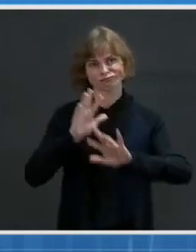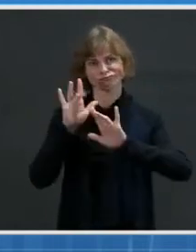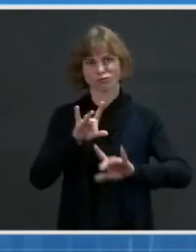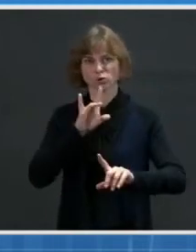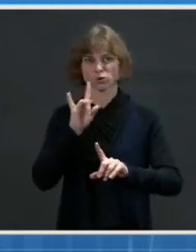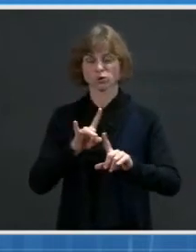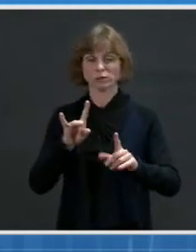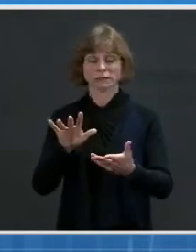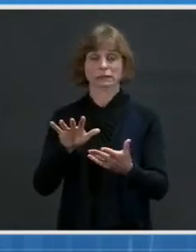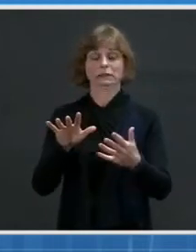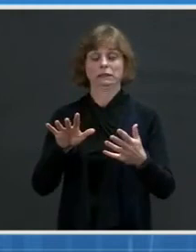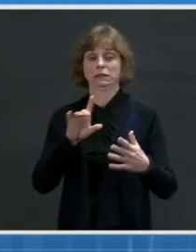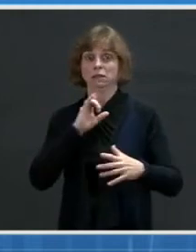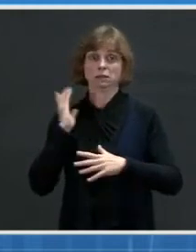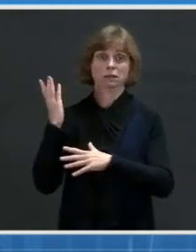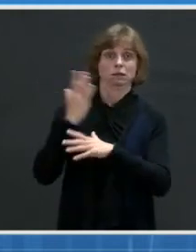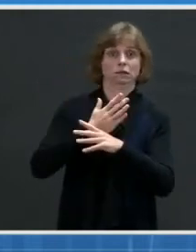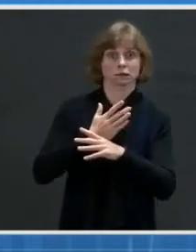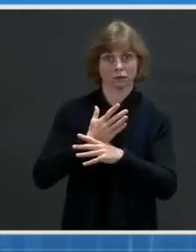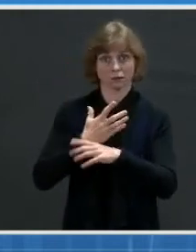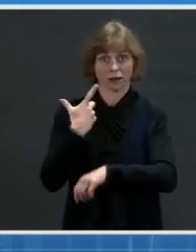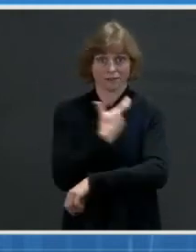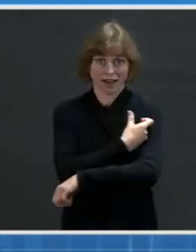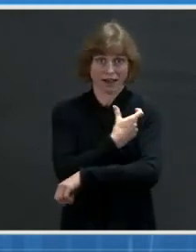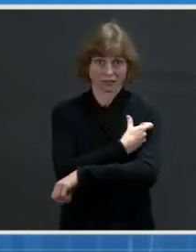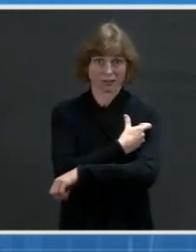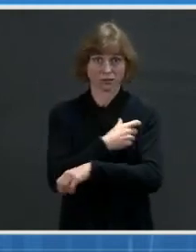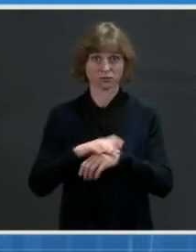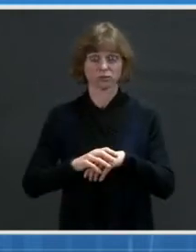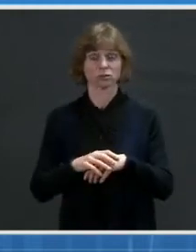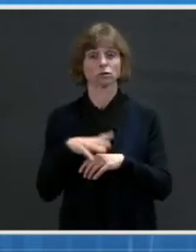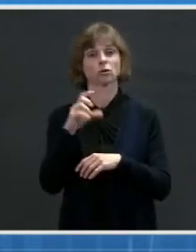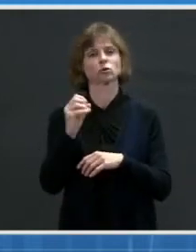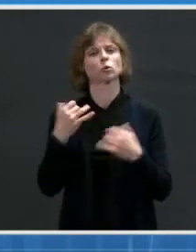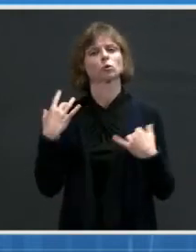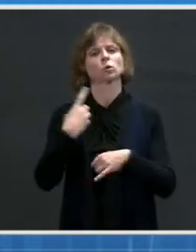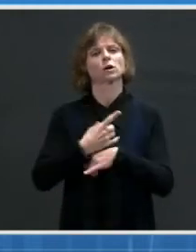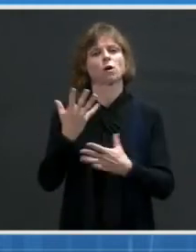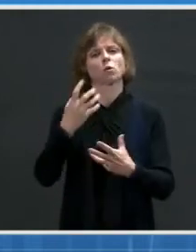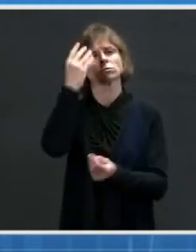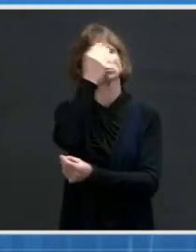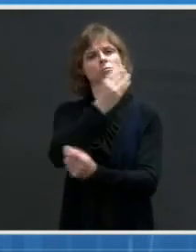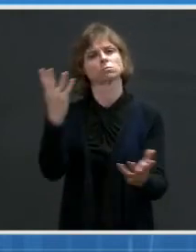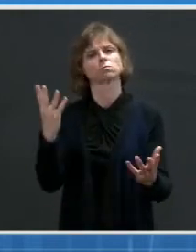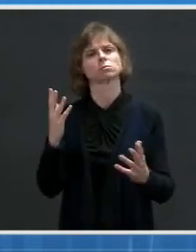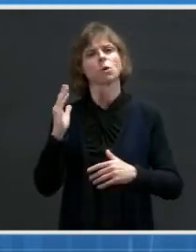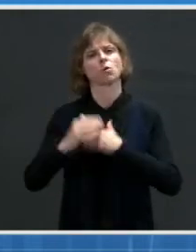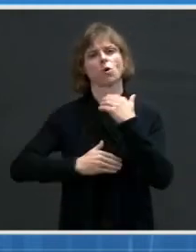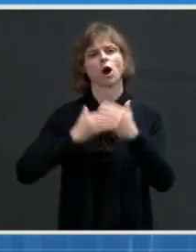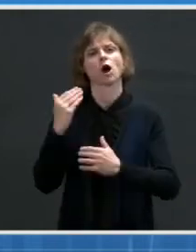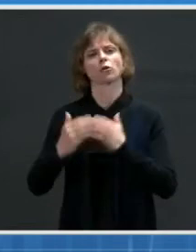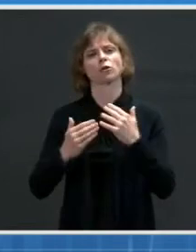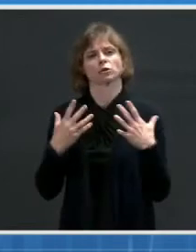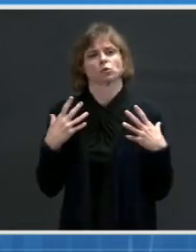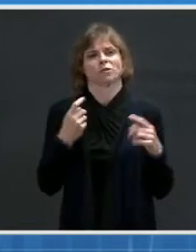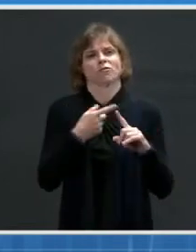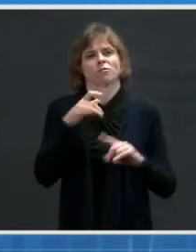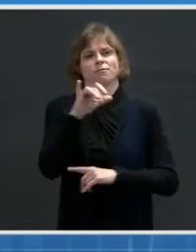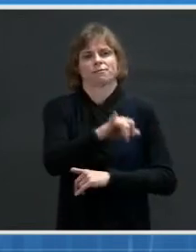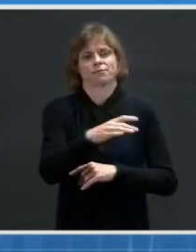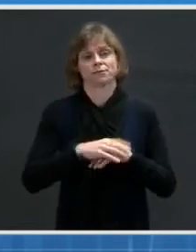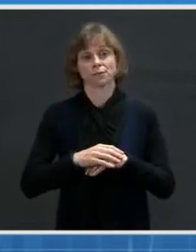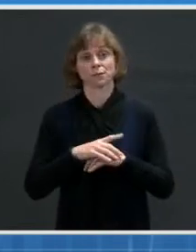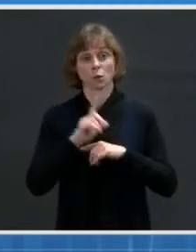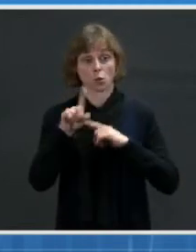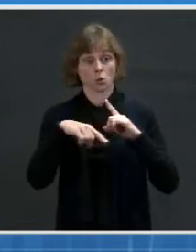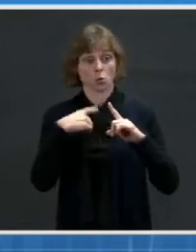And today, I want to give an update on our progress to recover. That progress began as soon as the